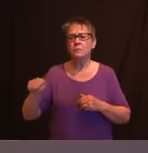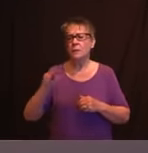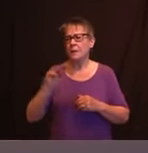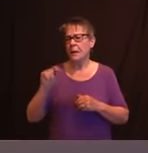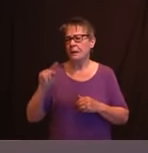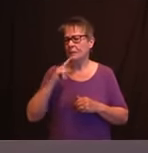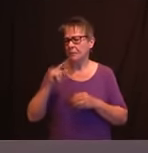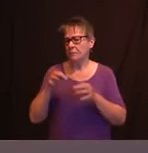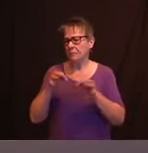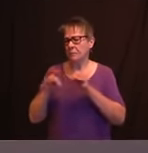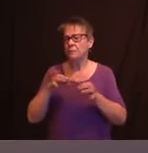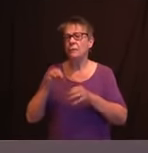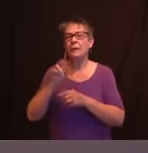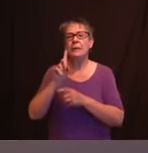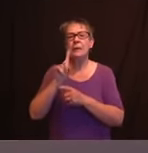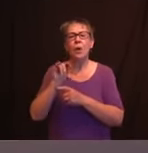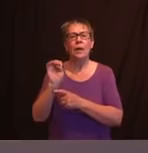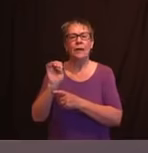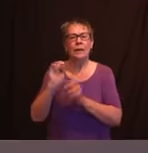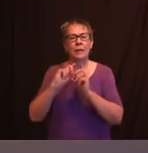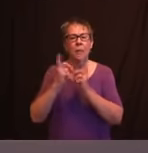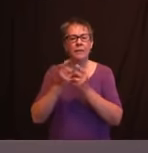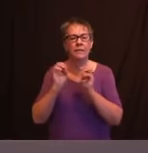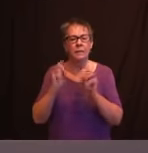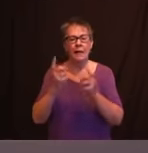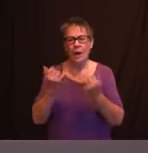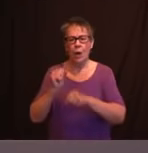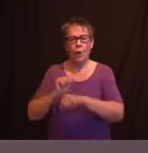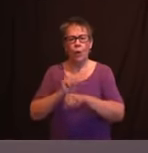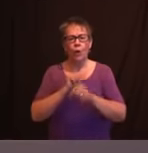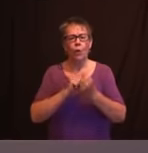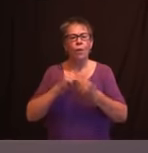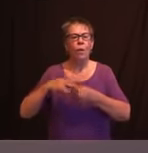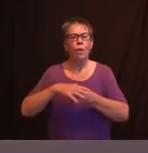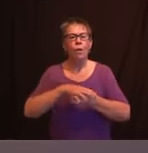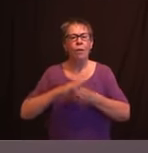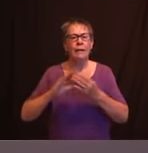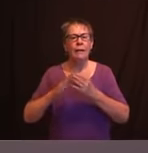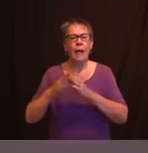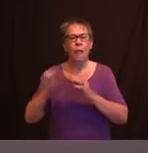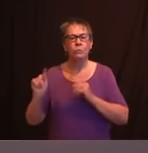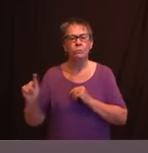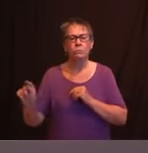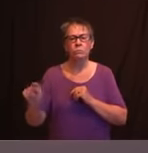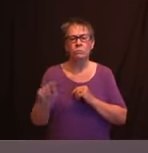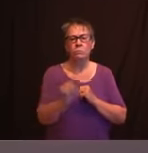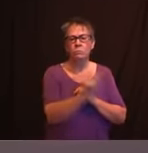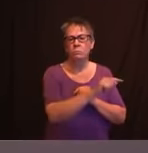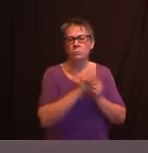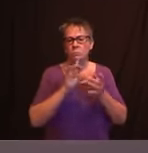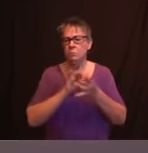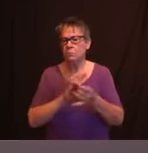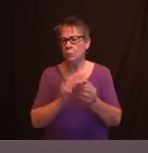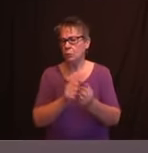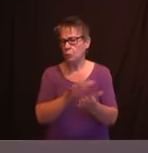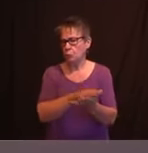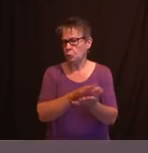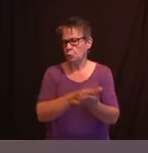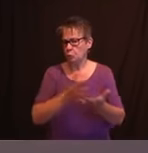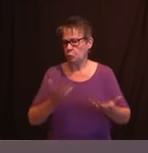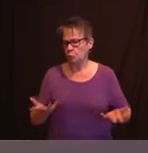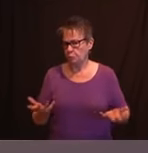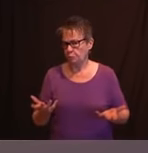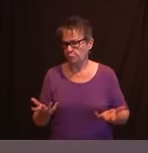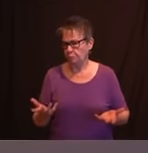outdoor dining, the order, which will come out today, will speak to this directly. But municipalities have the ability already and will, under the order,